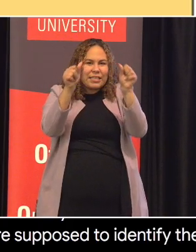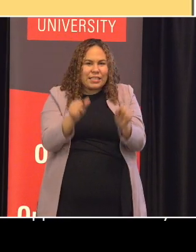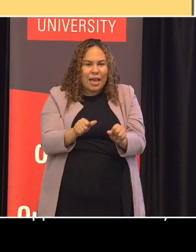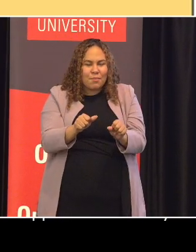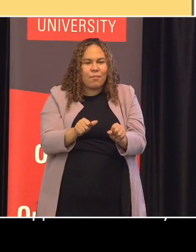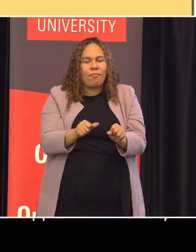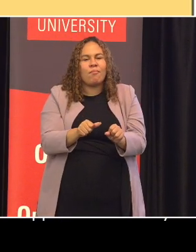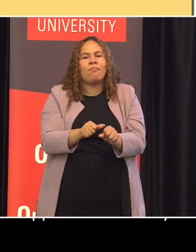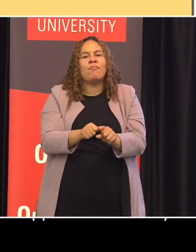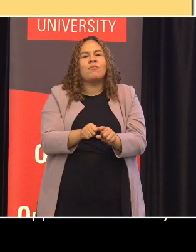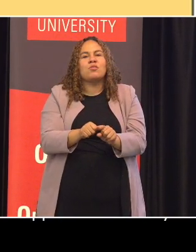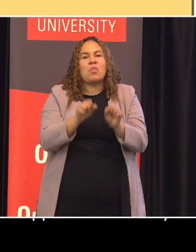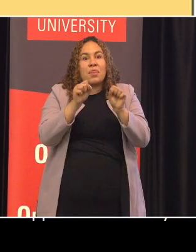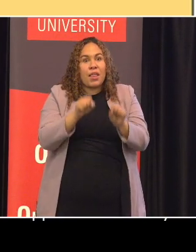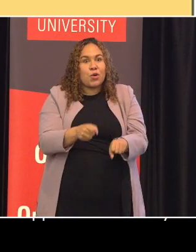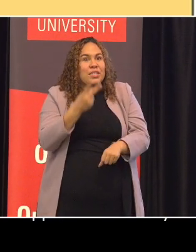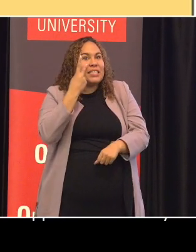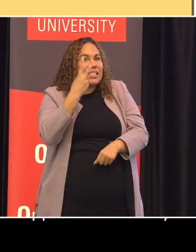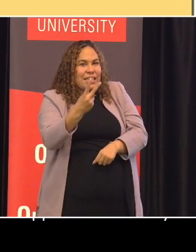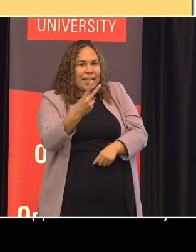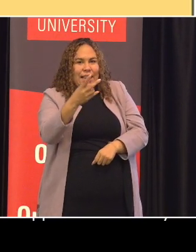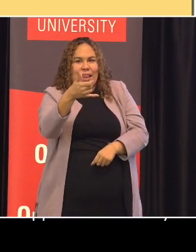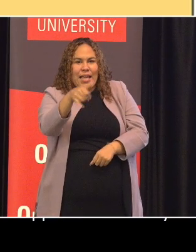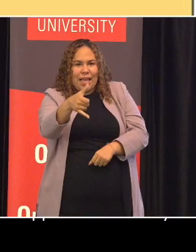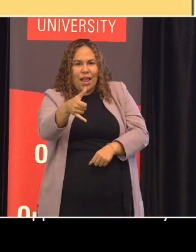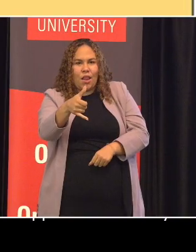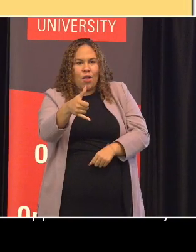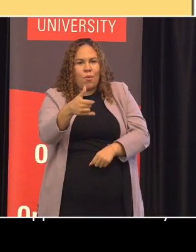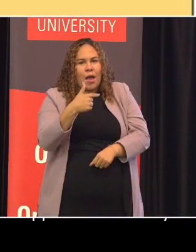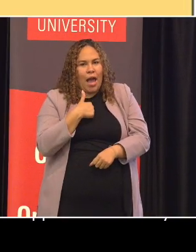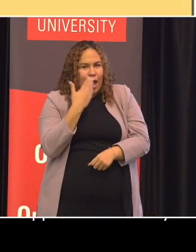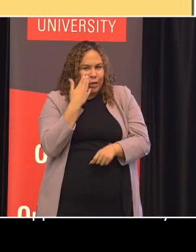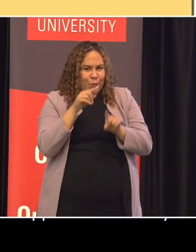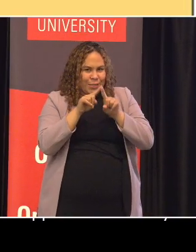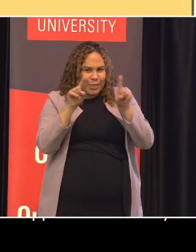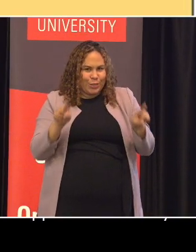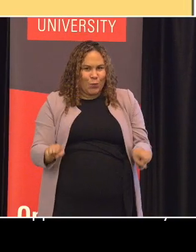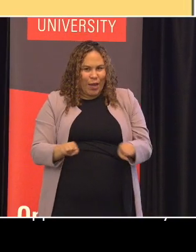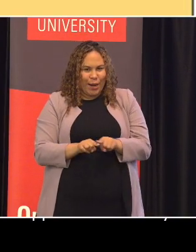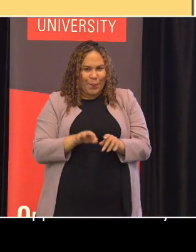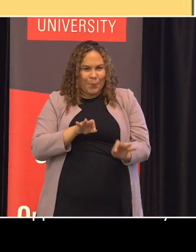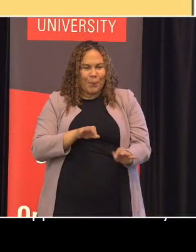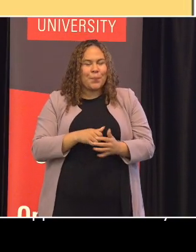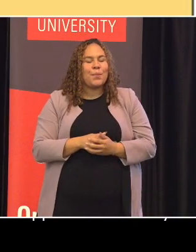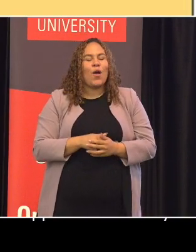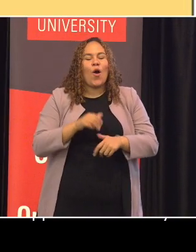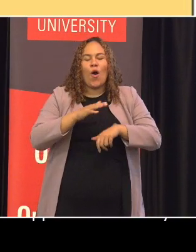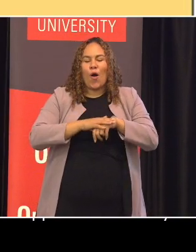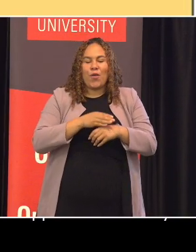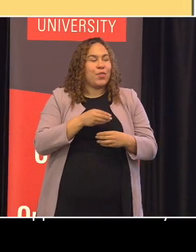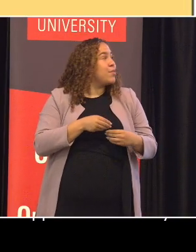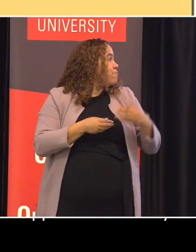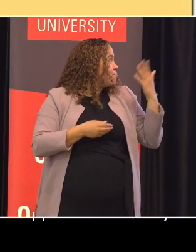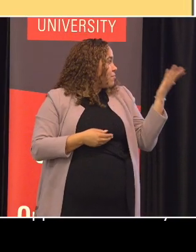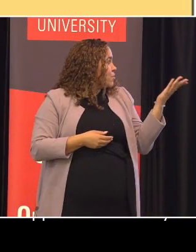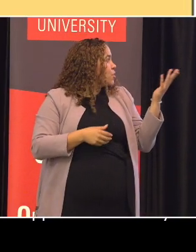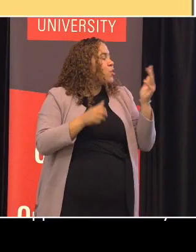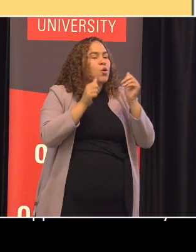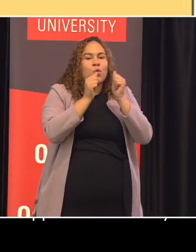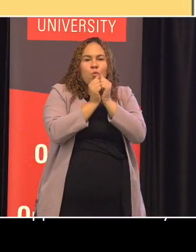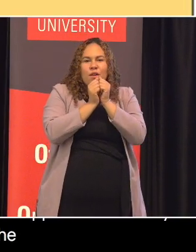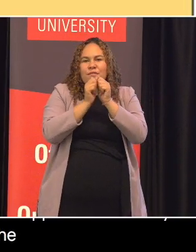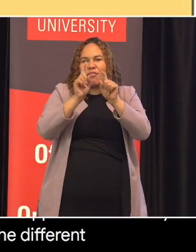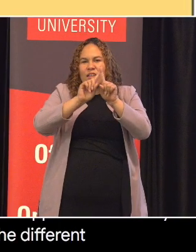so they would be able to see the yellow, I happen to know it's a square, on the screen with the points, with